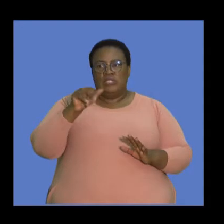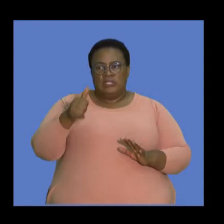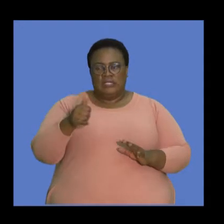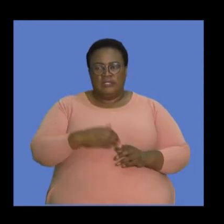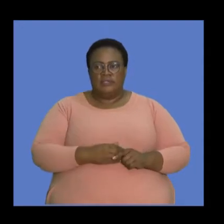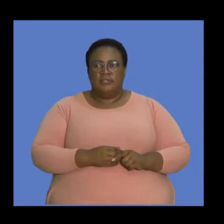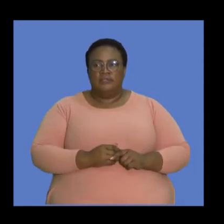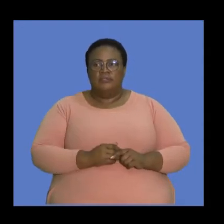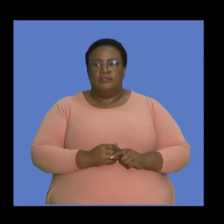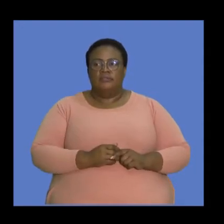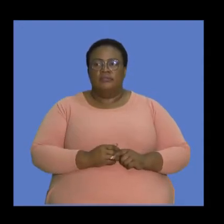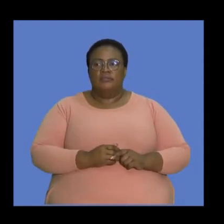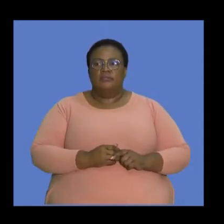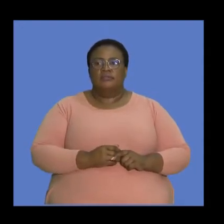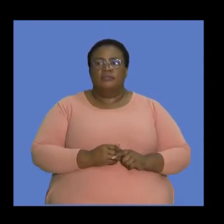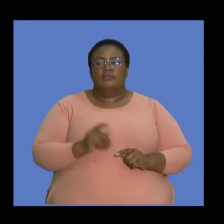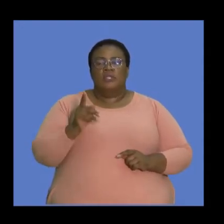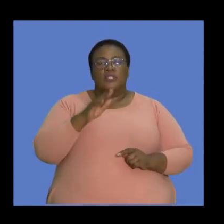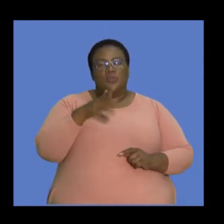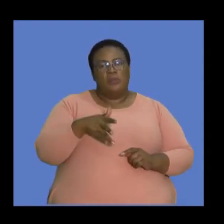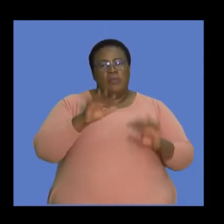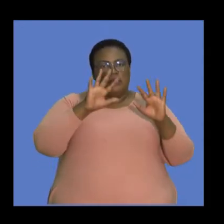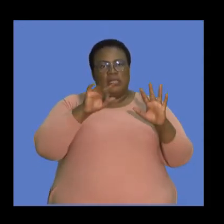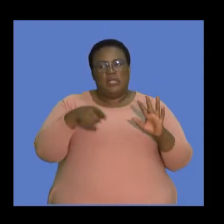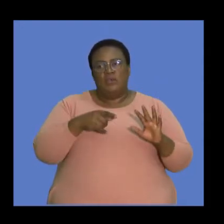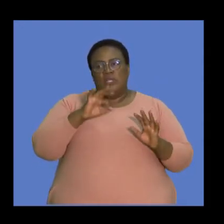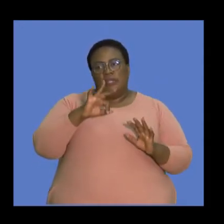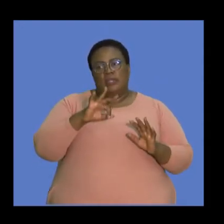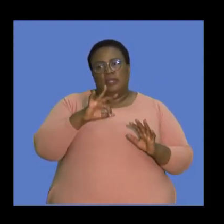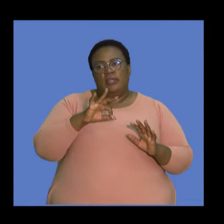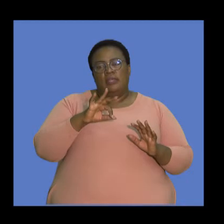10,326, right? So this will be